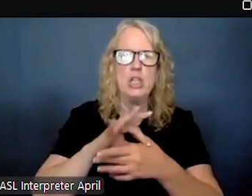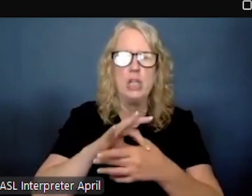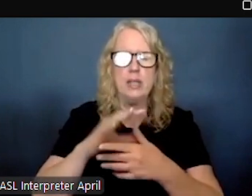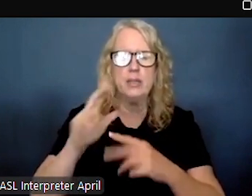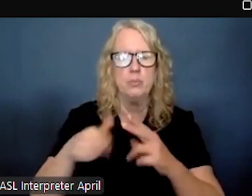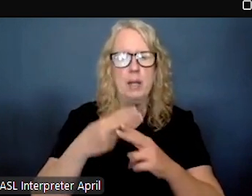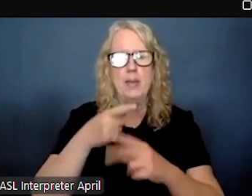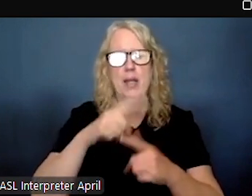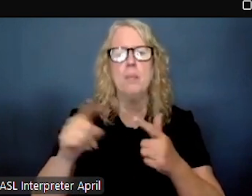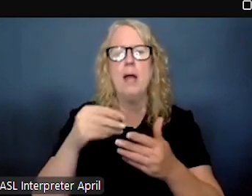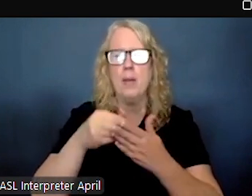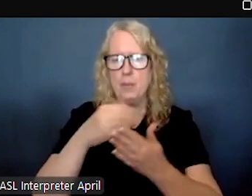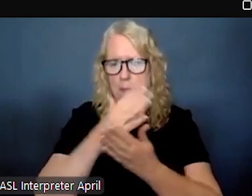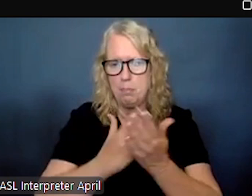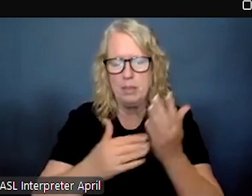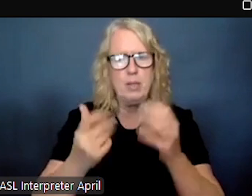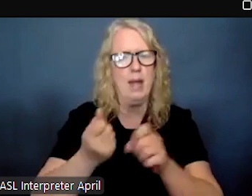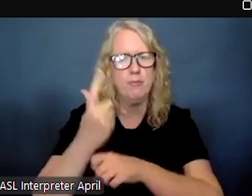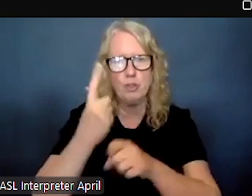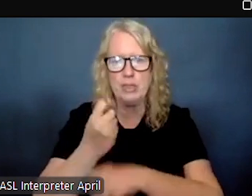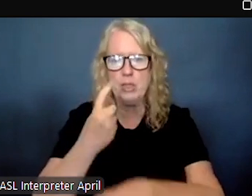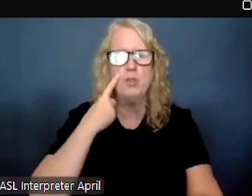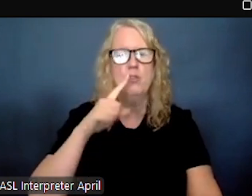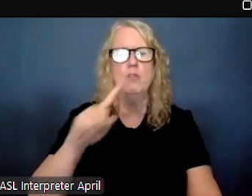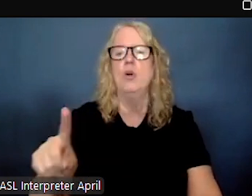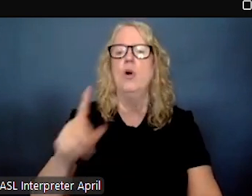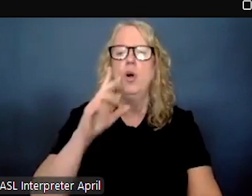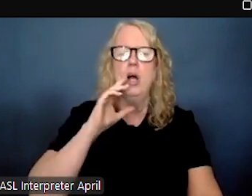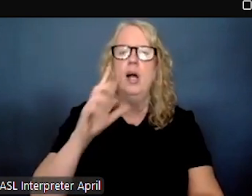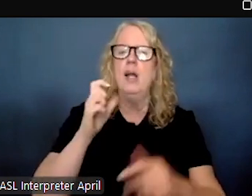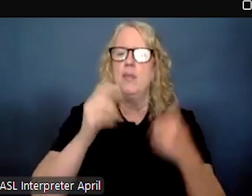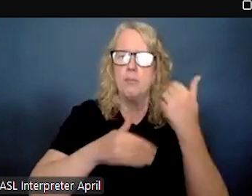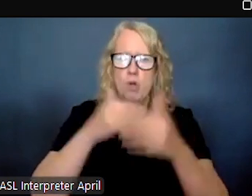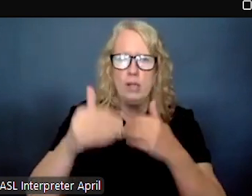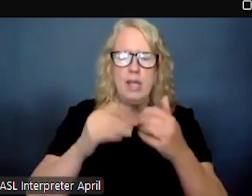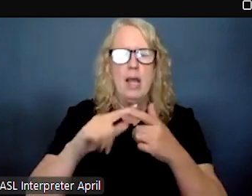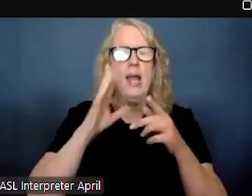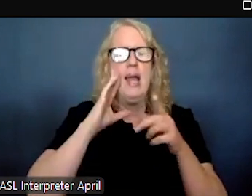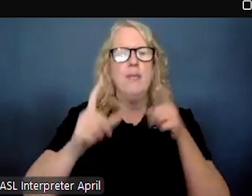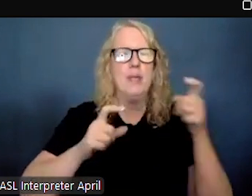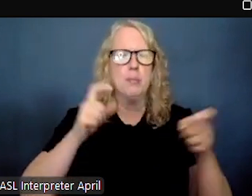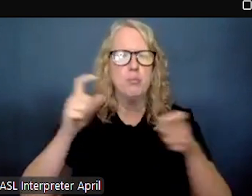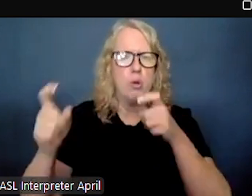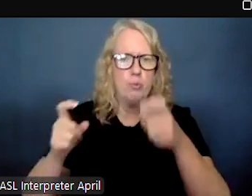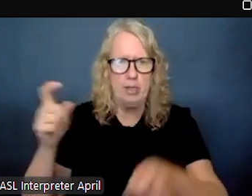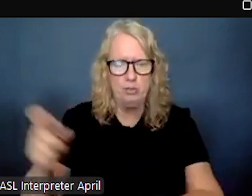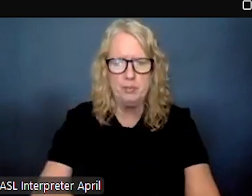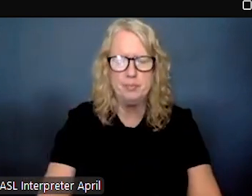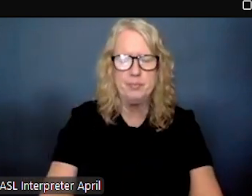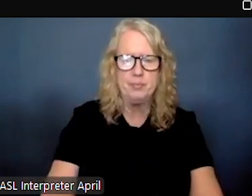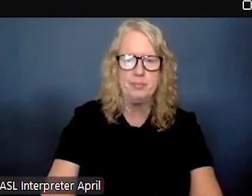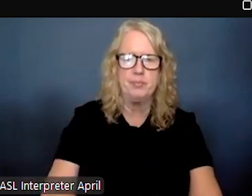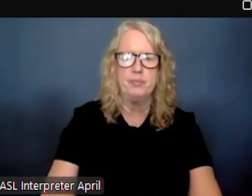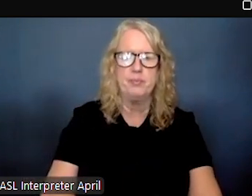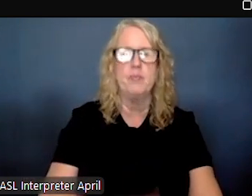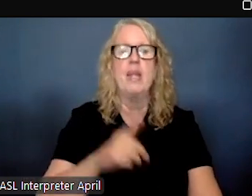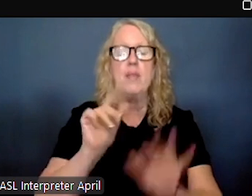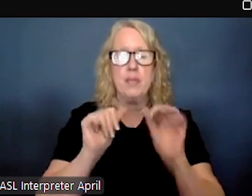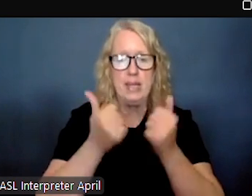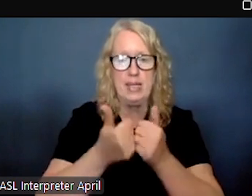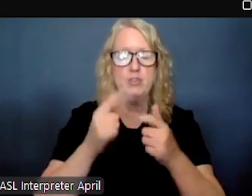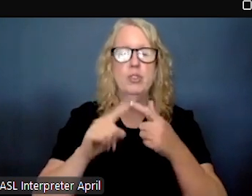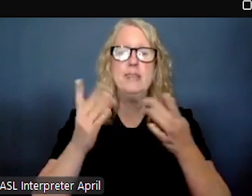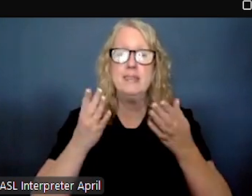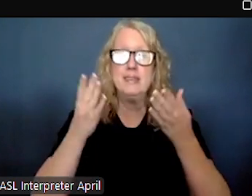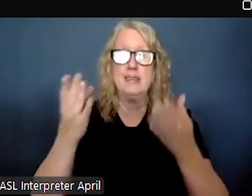request process every year for the discretionary budget process and appropriations process, the agencies